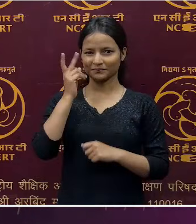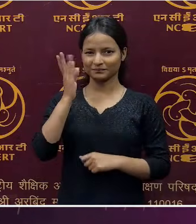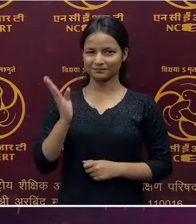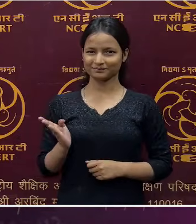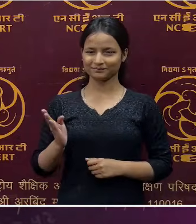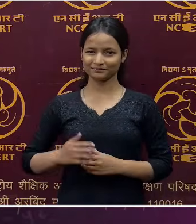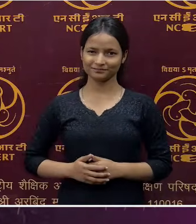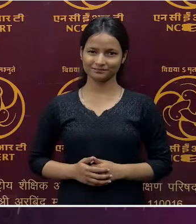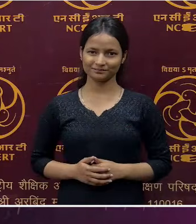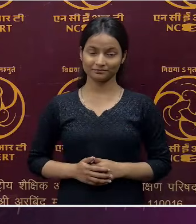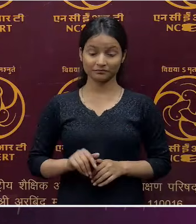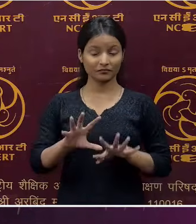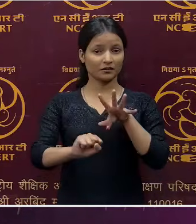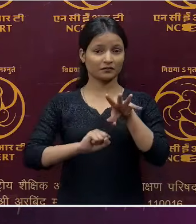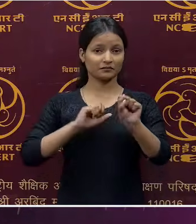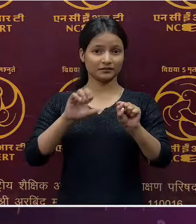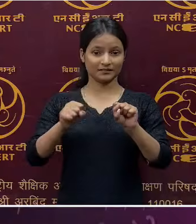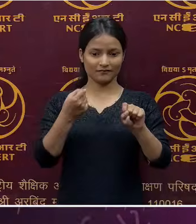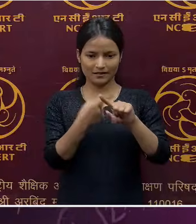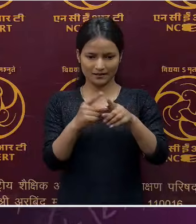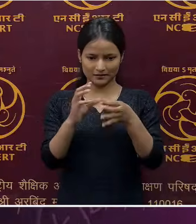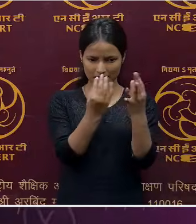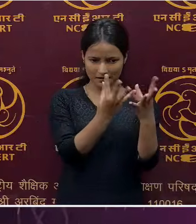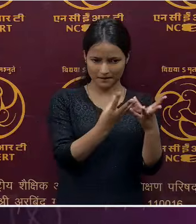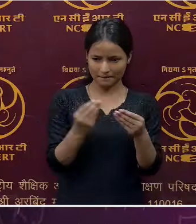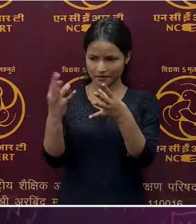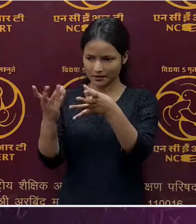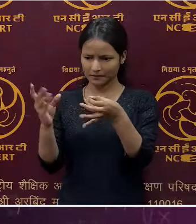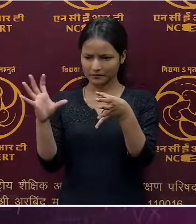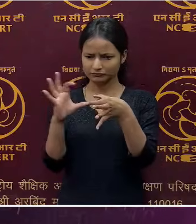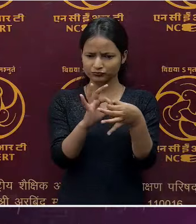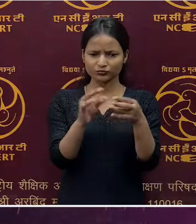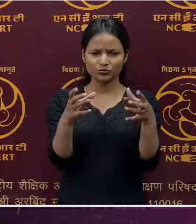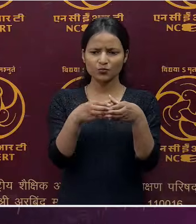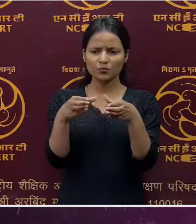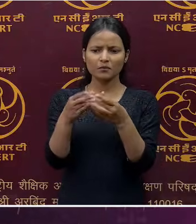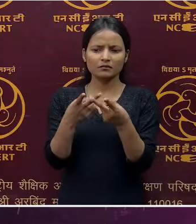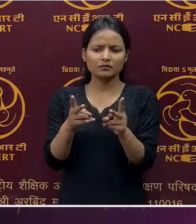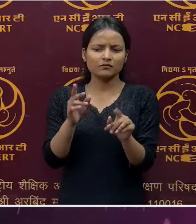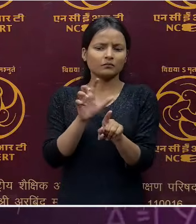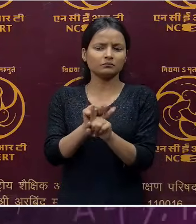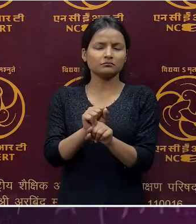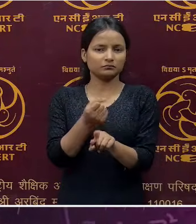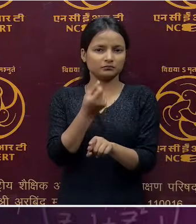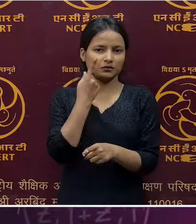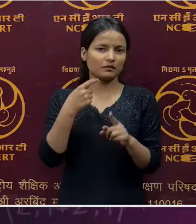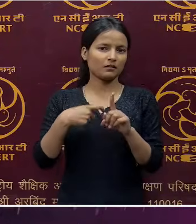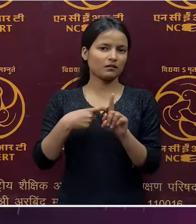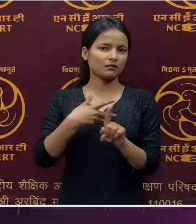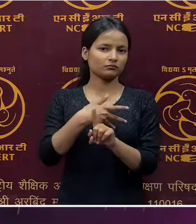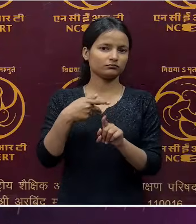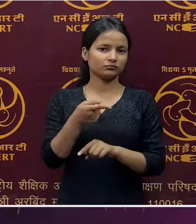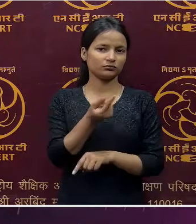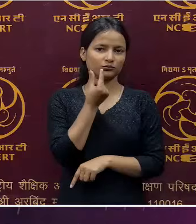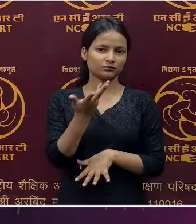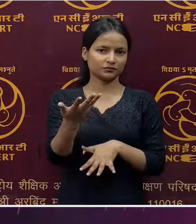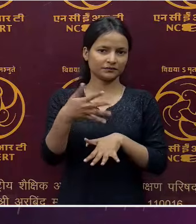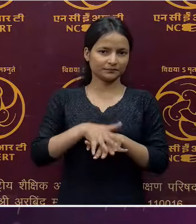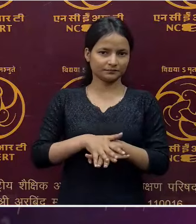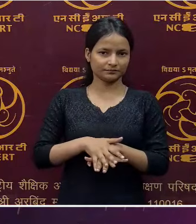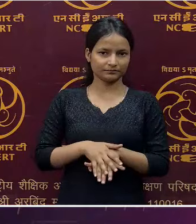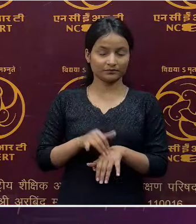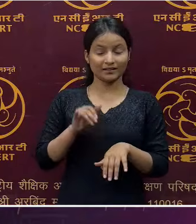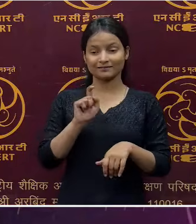function. We have to click on the learning resource and the simulation is given here. So we have to click on the simulation